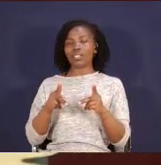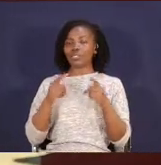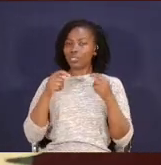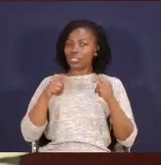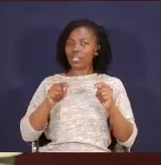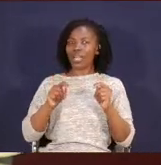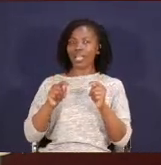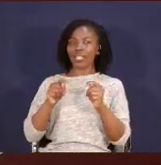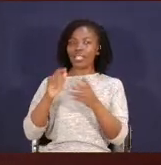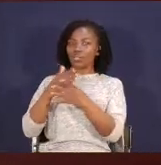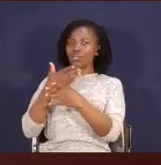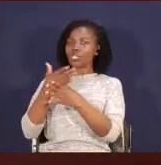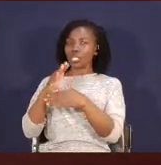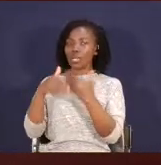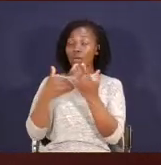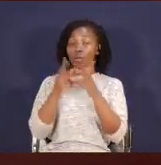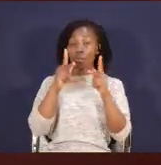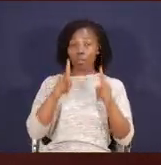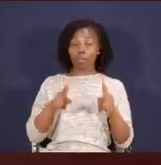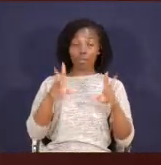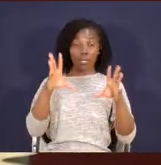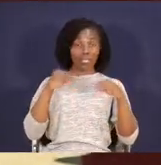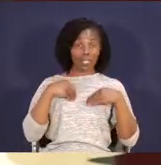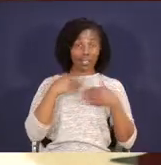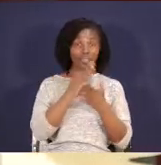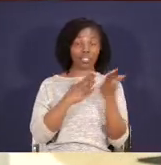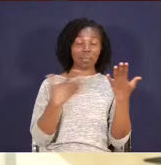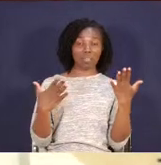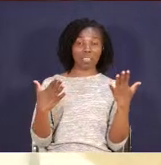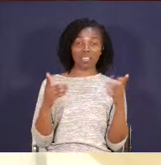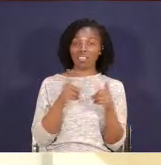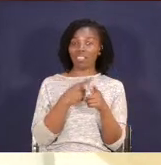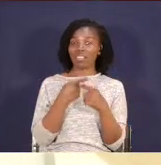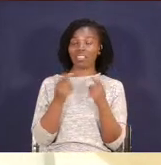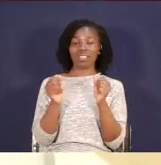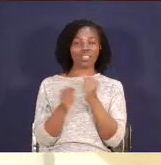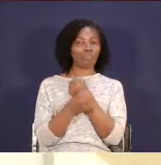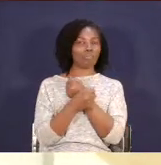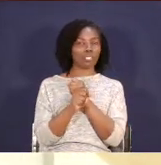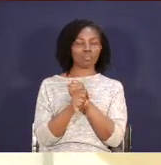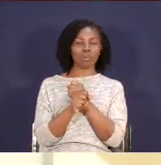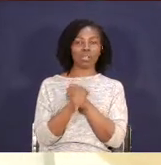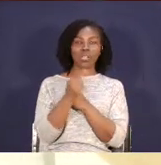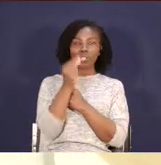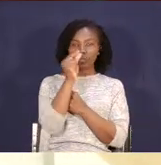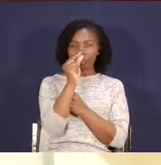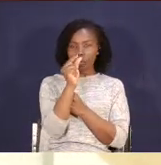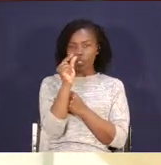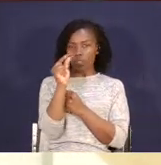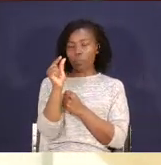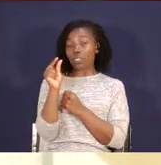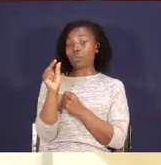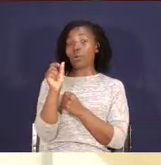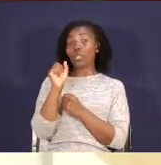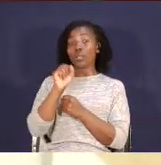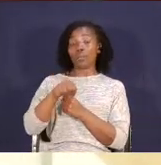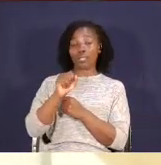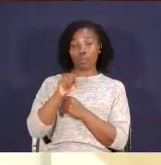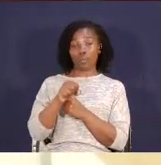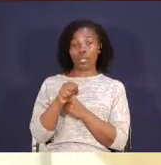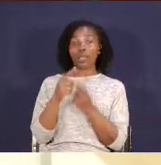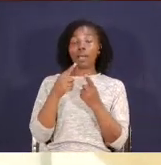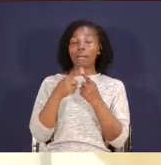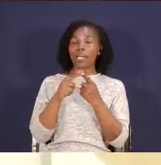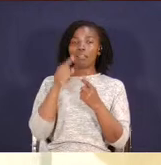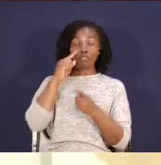to cut it to get everybody something, now they will end up with very, very little. Now, do you know, for us to flourish